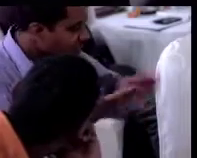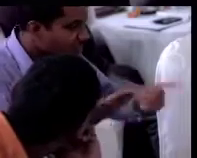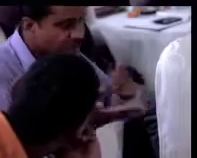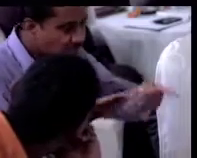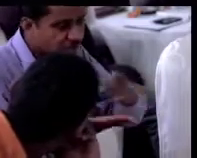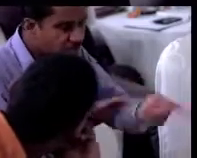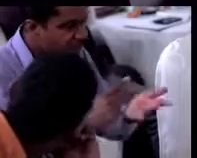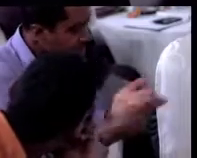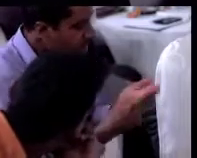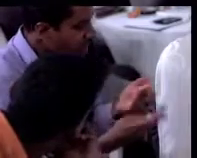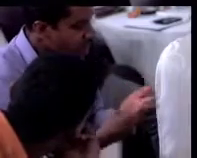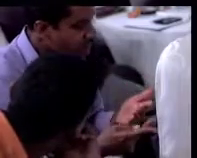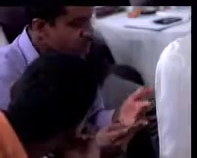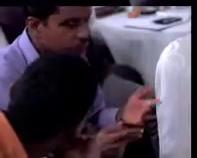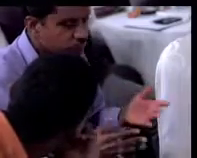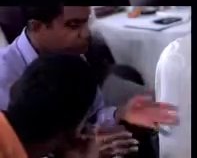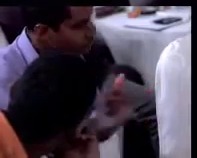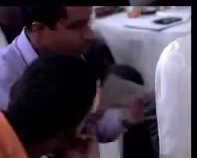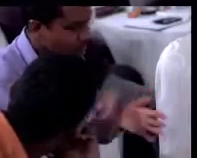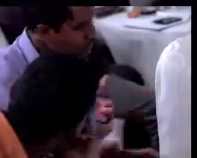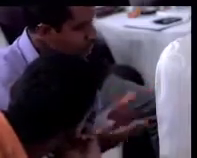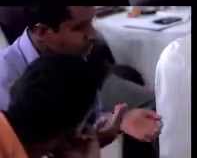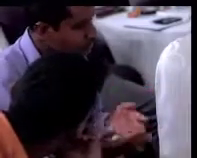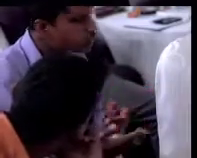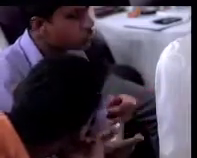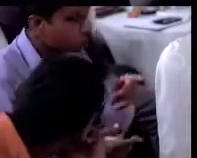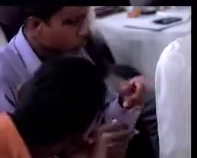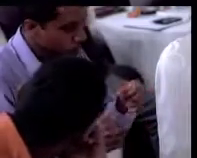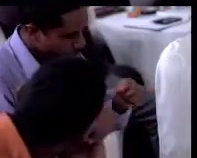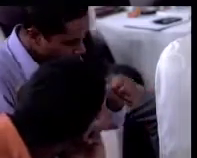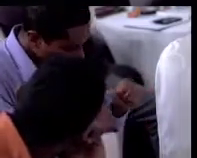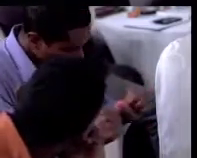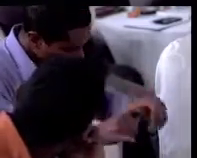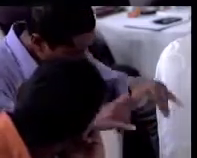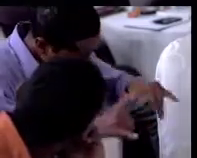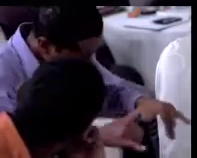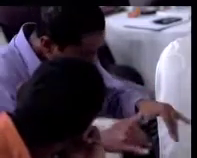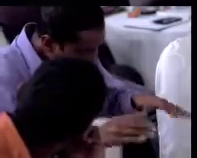just constantly were embracing the failures in every form.